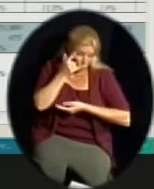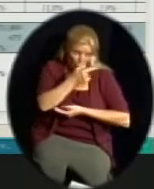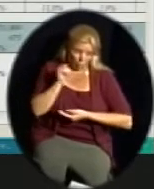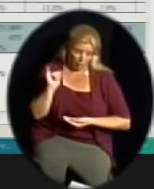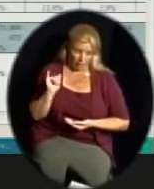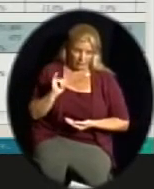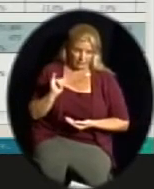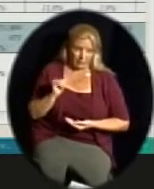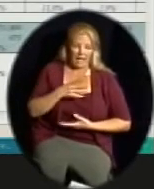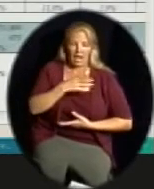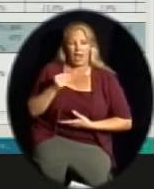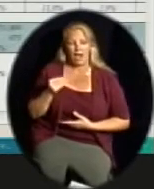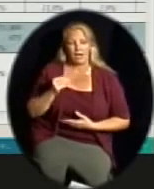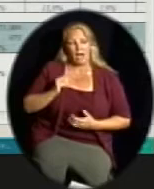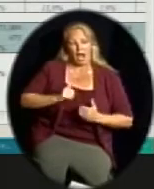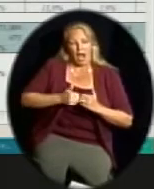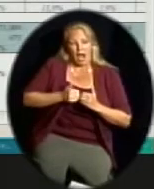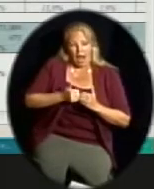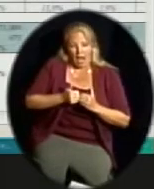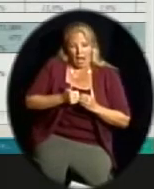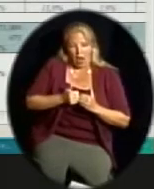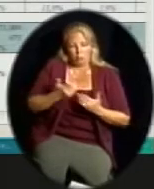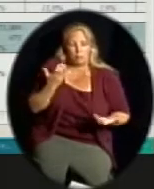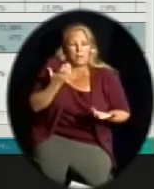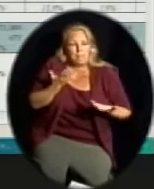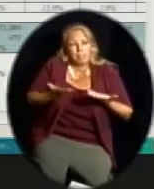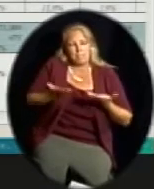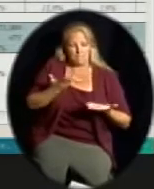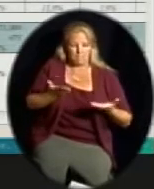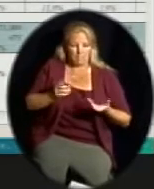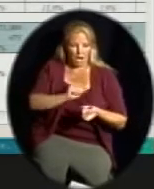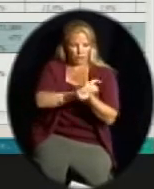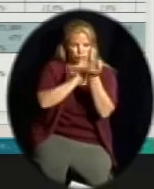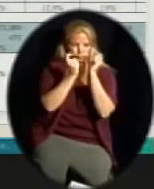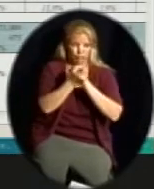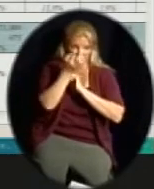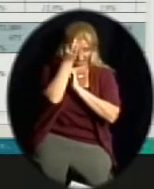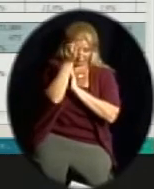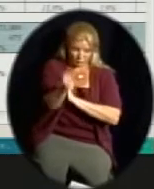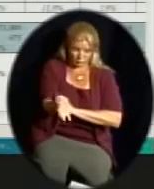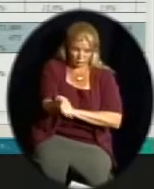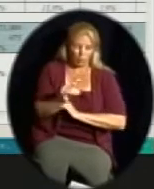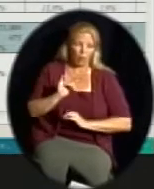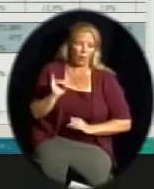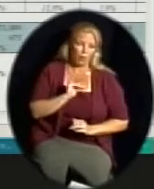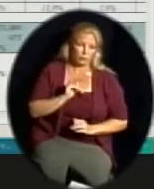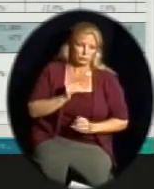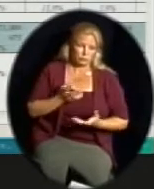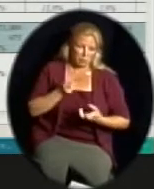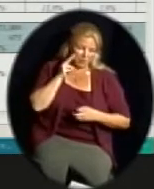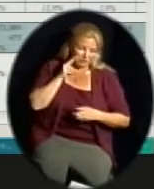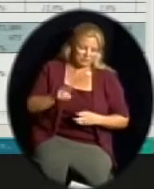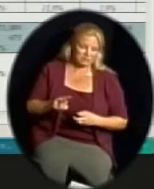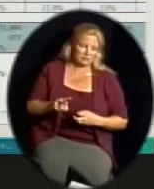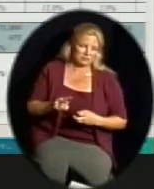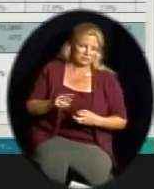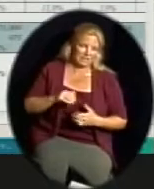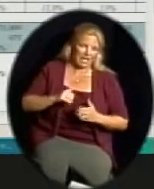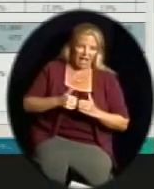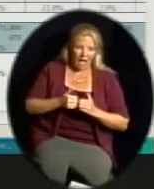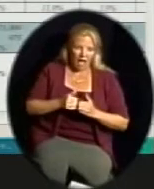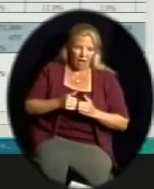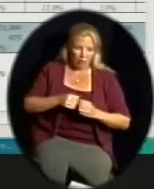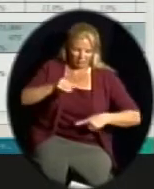where it might move in the future. And also to give some feel for the fluctuation of those budgets as far from a